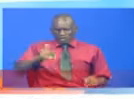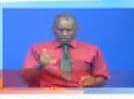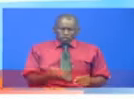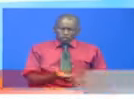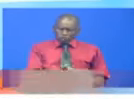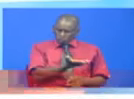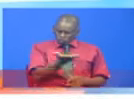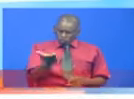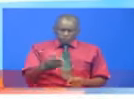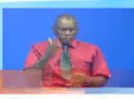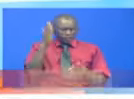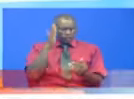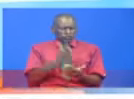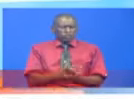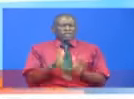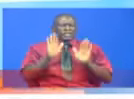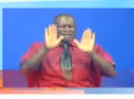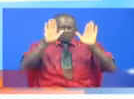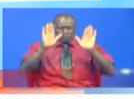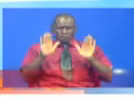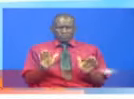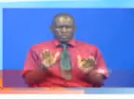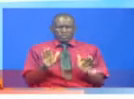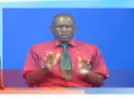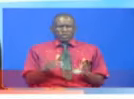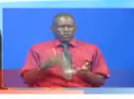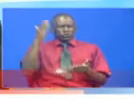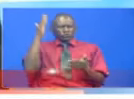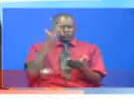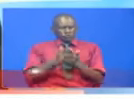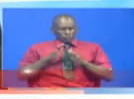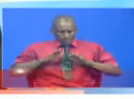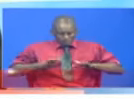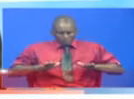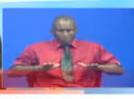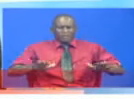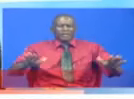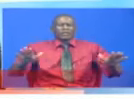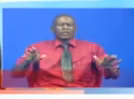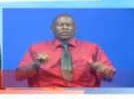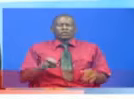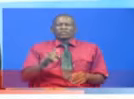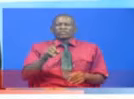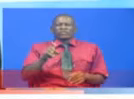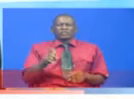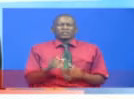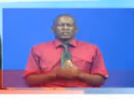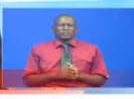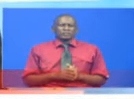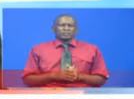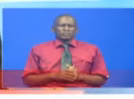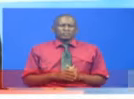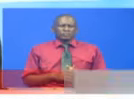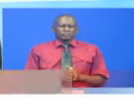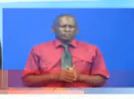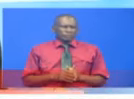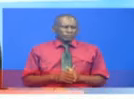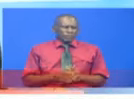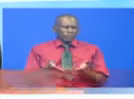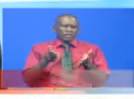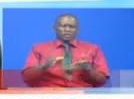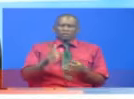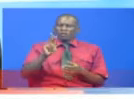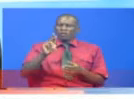are really, really key to breaking transmission cycle of the virus. So, Kajilu,